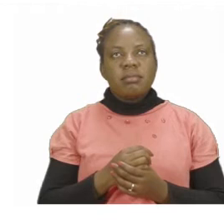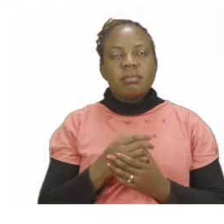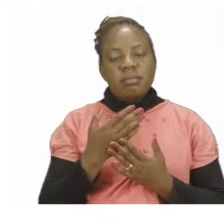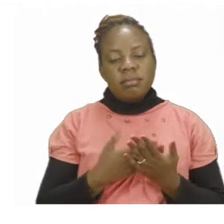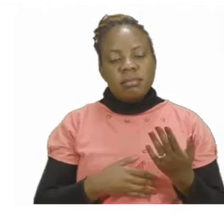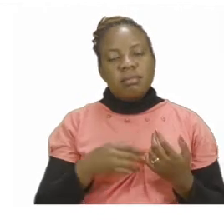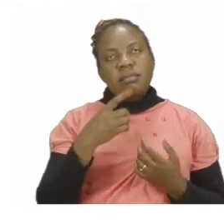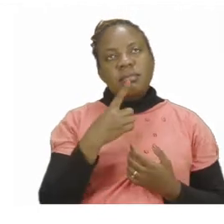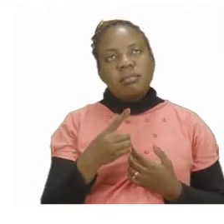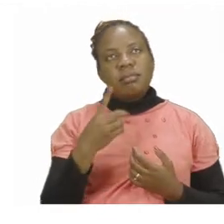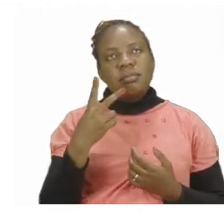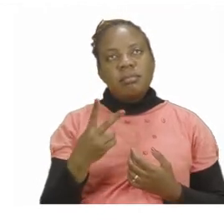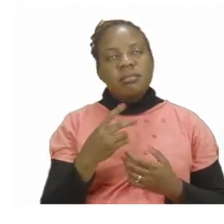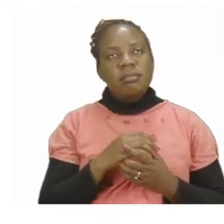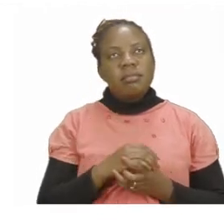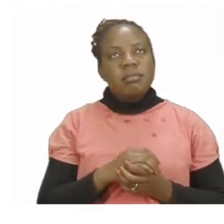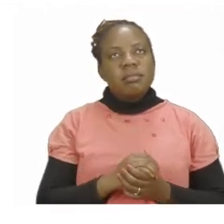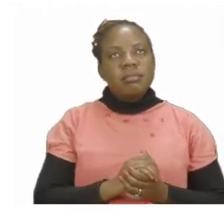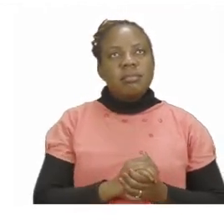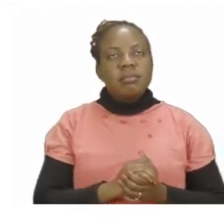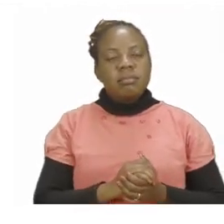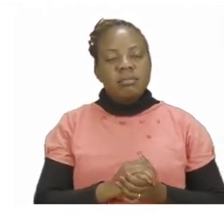12, we have to do some